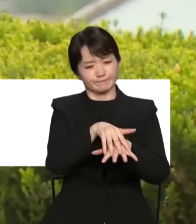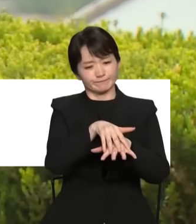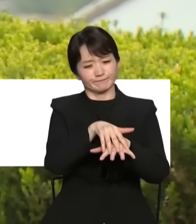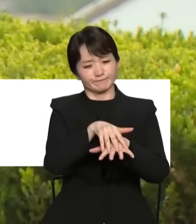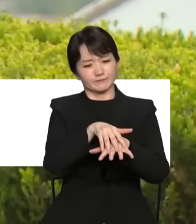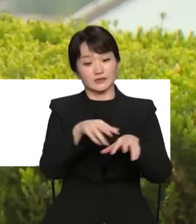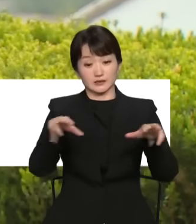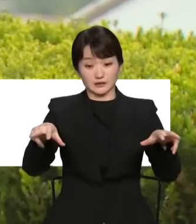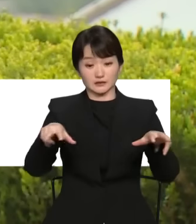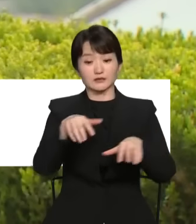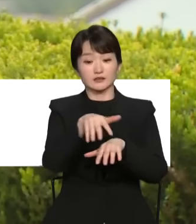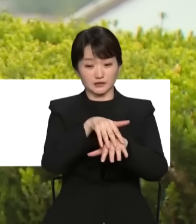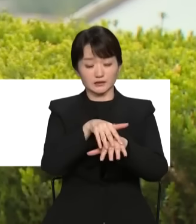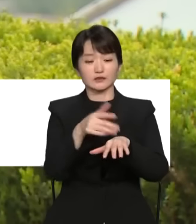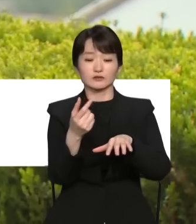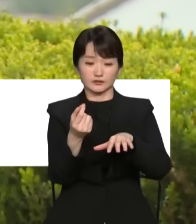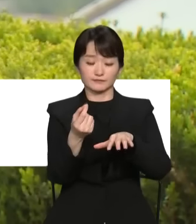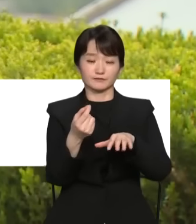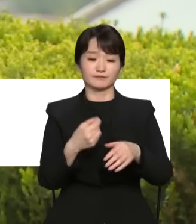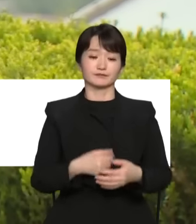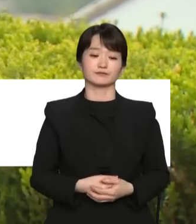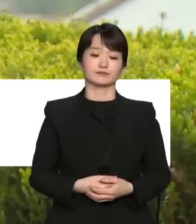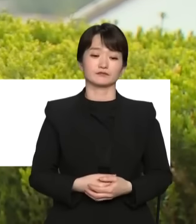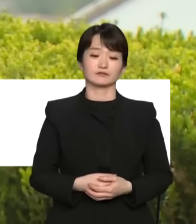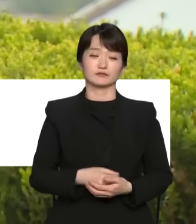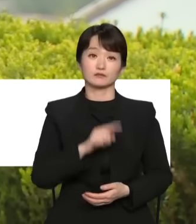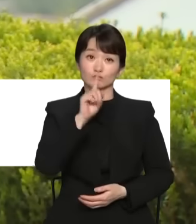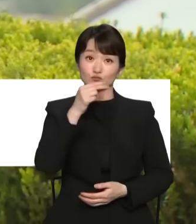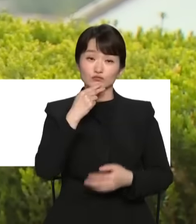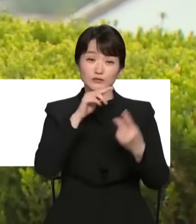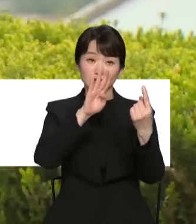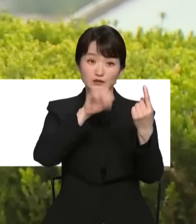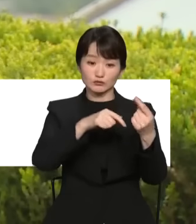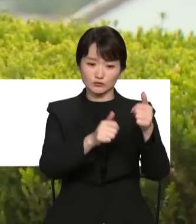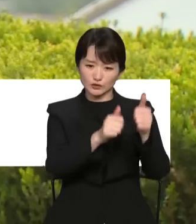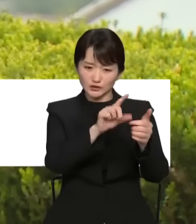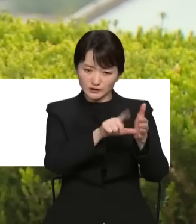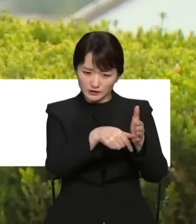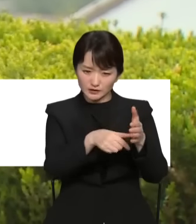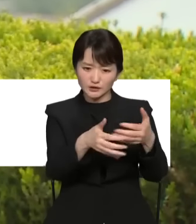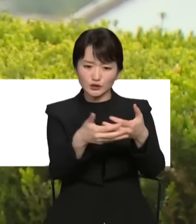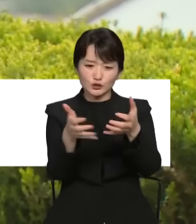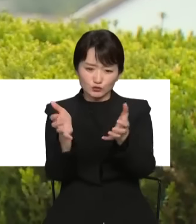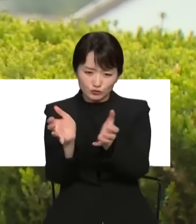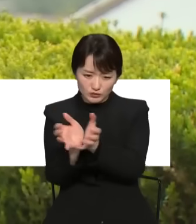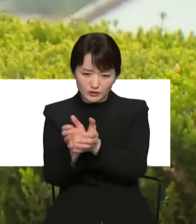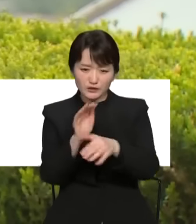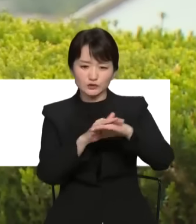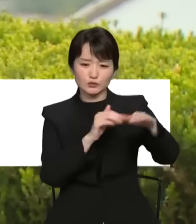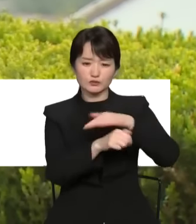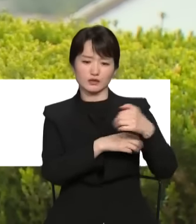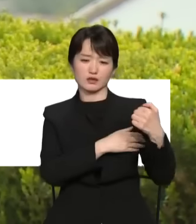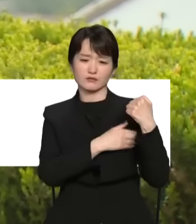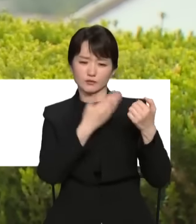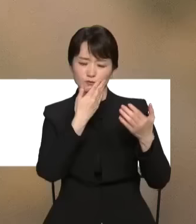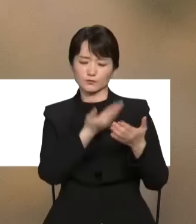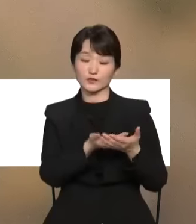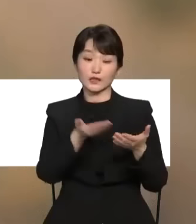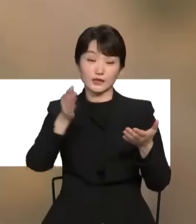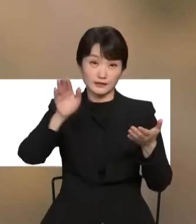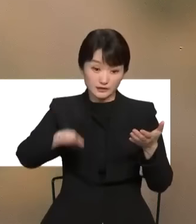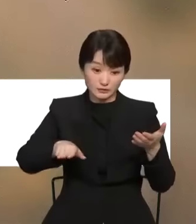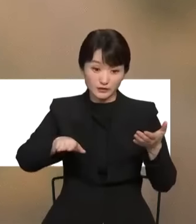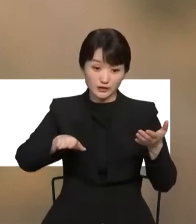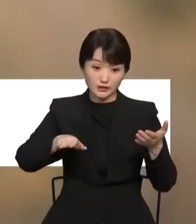all the clubs, all the professional clubs. Have always the intention, of course, for the first team, how they perform,